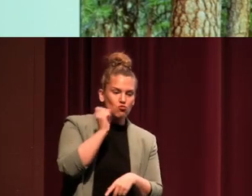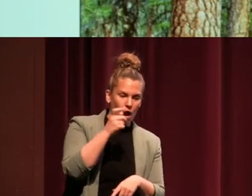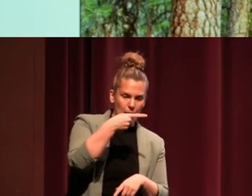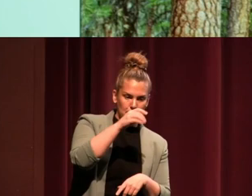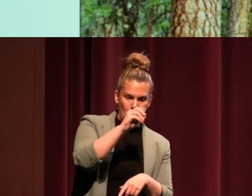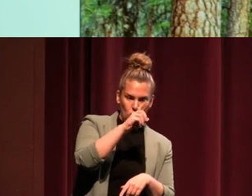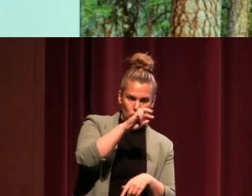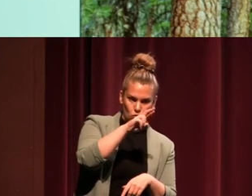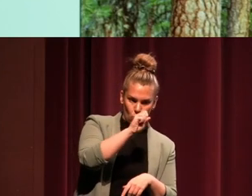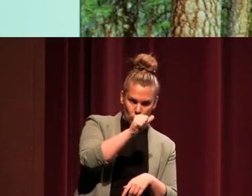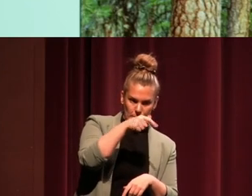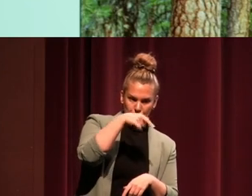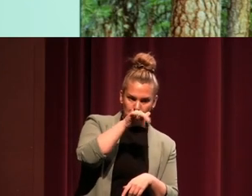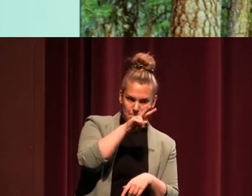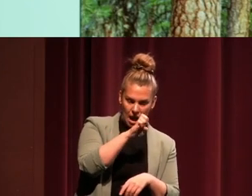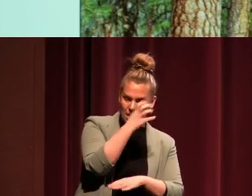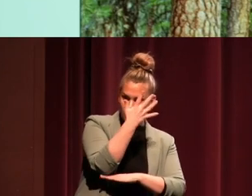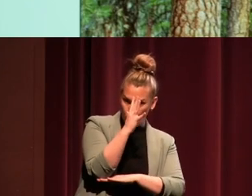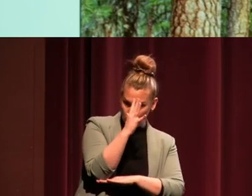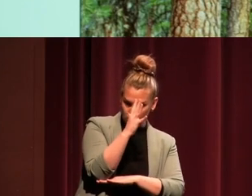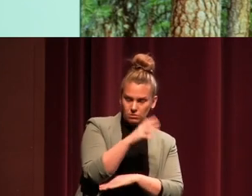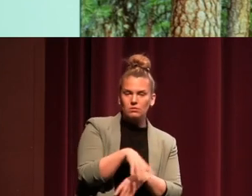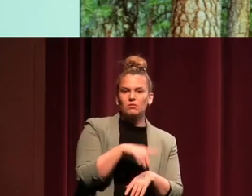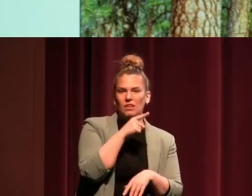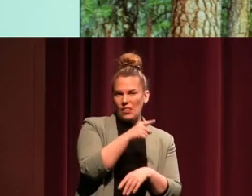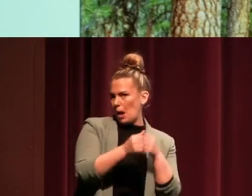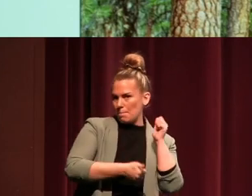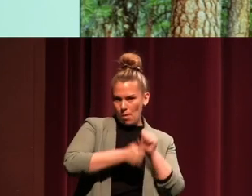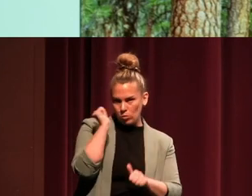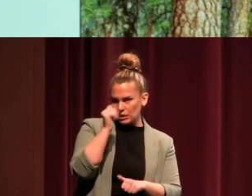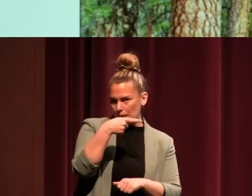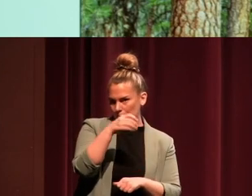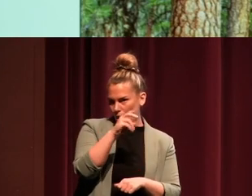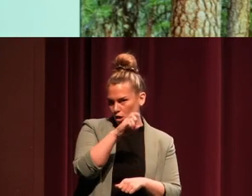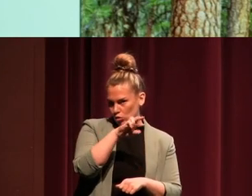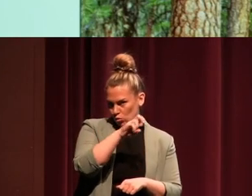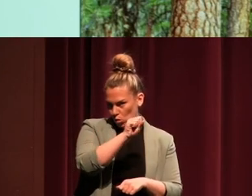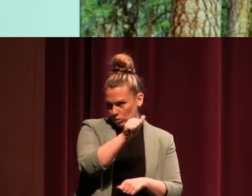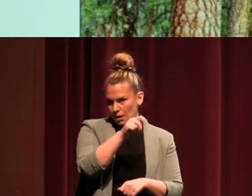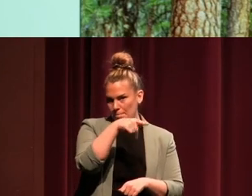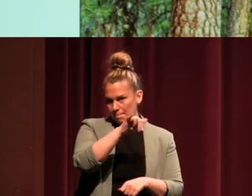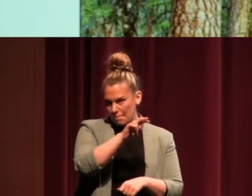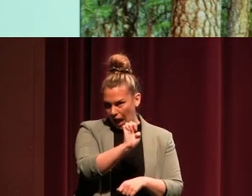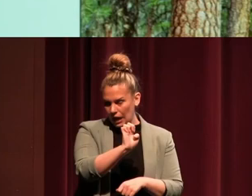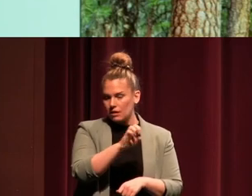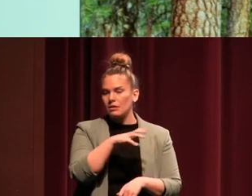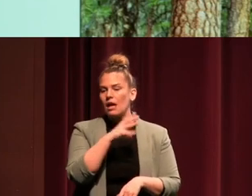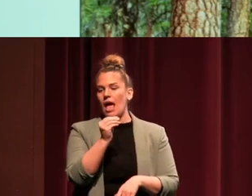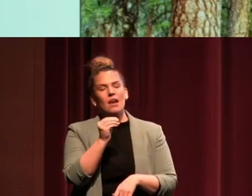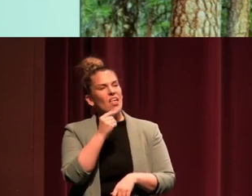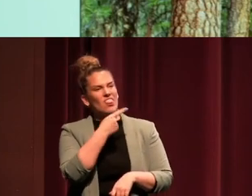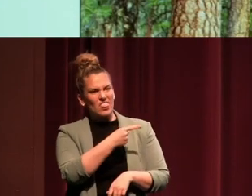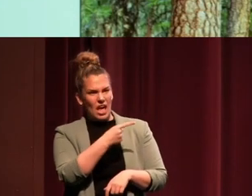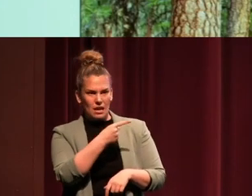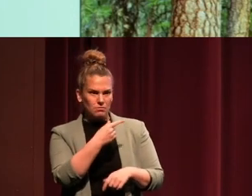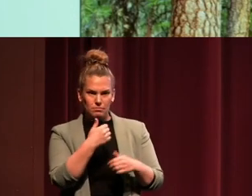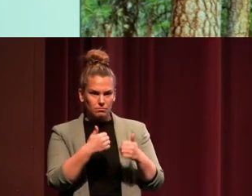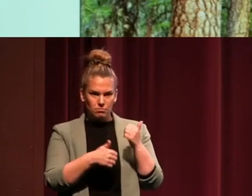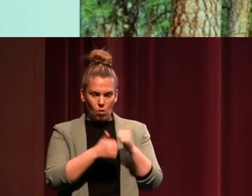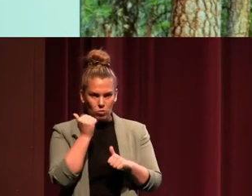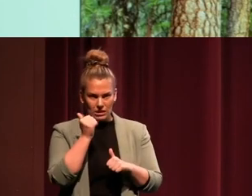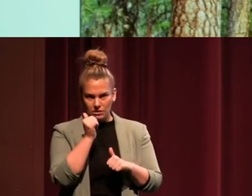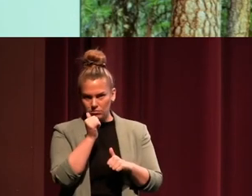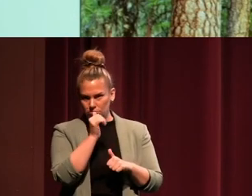pine forests, which were historically composed almost entirely of ponderosa pine and are today composed almost entirely of ponderosa pine.